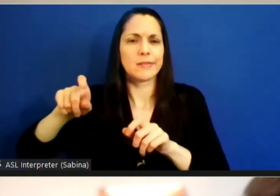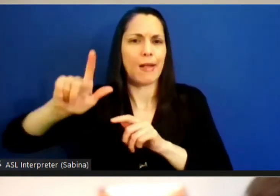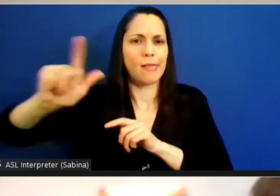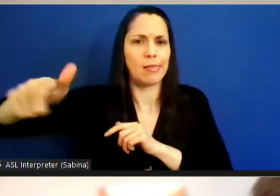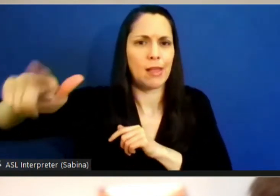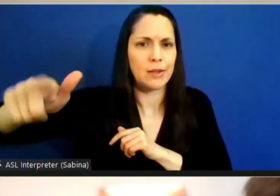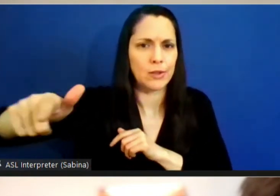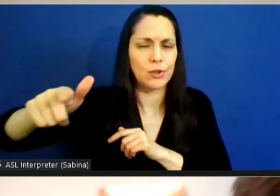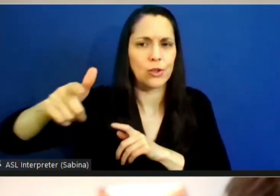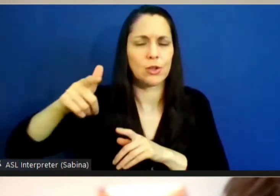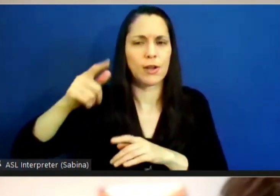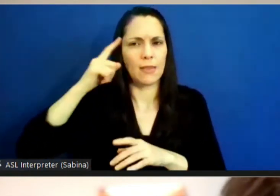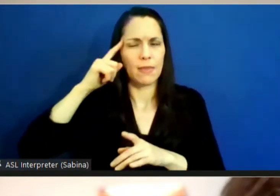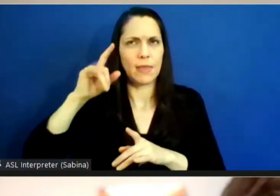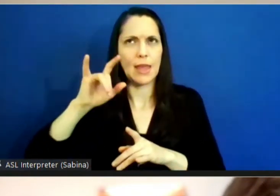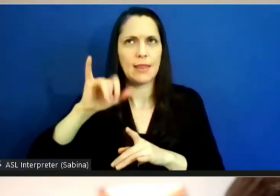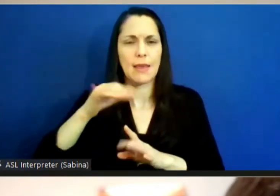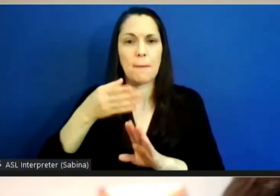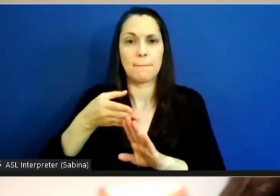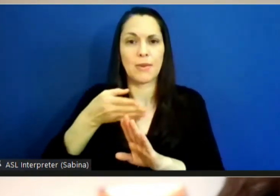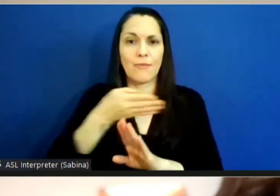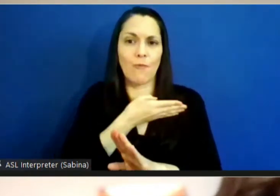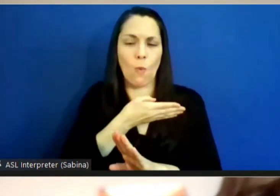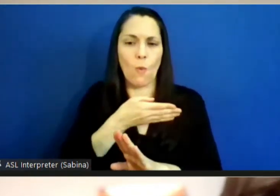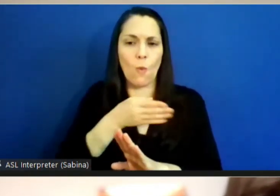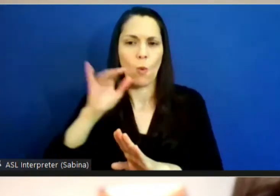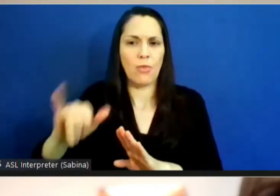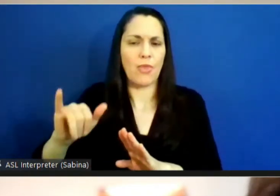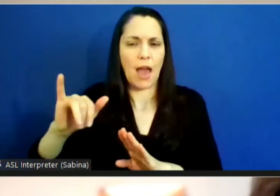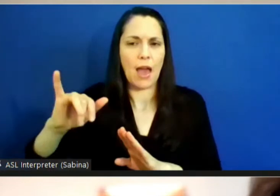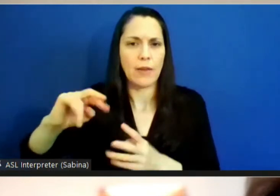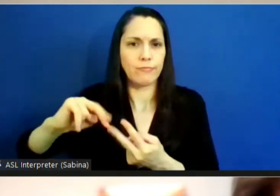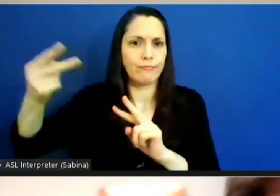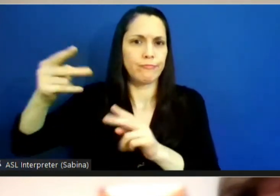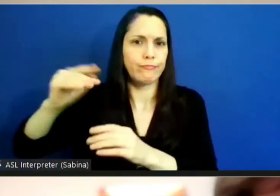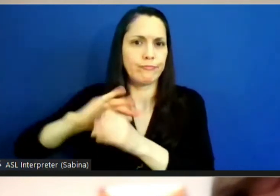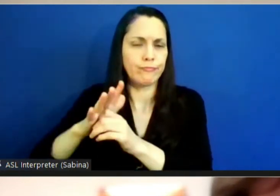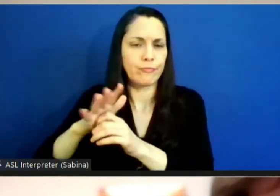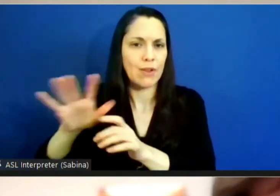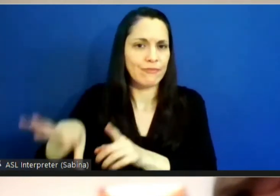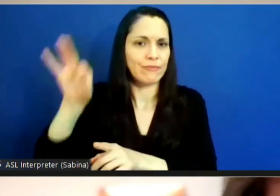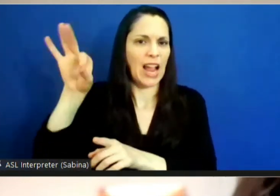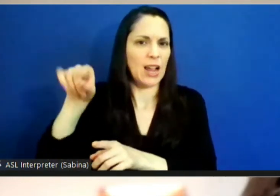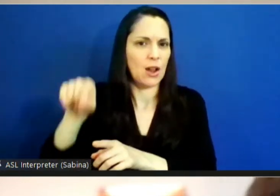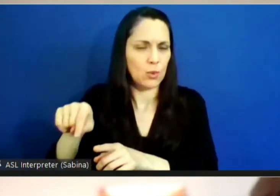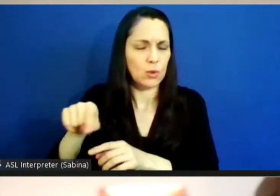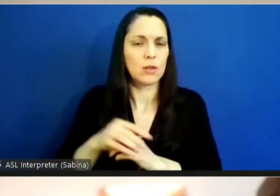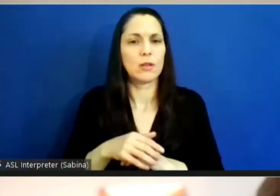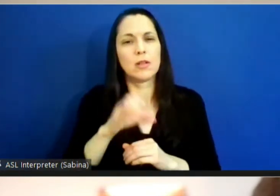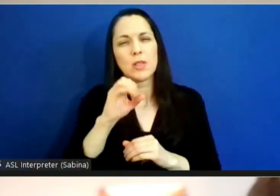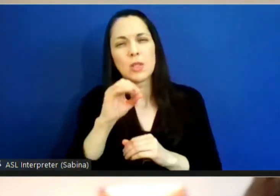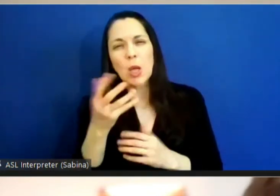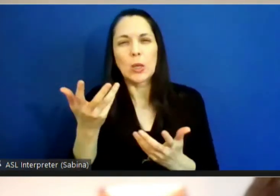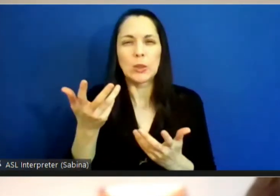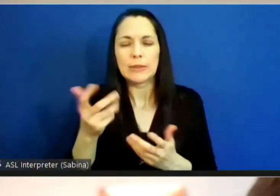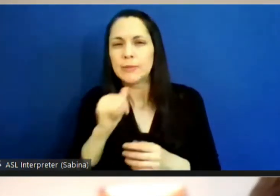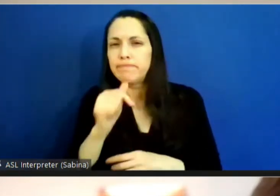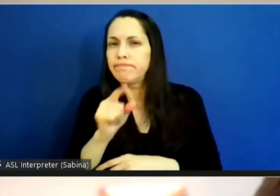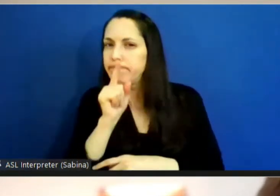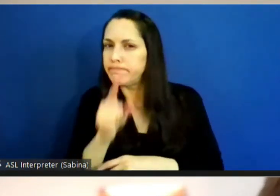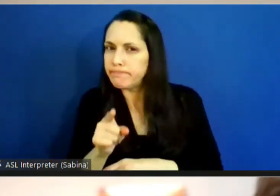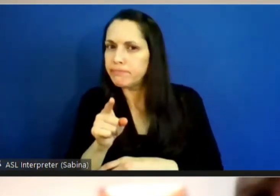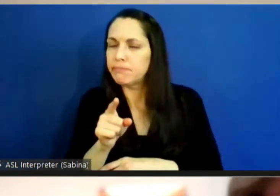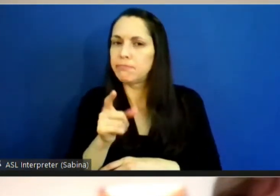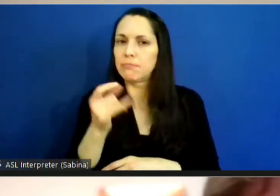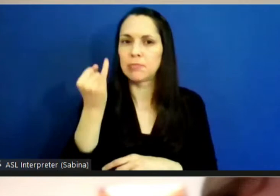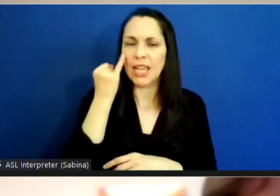before that variant was found. So it's a little questionable. I'm not quite sure whether it